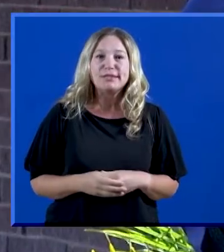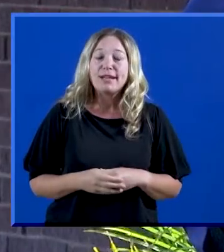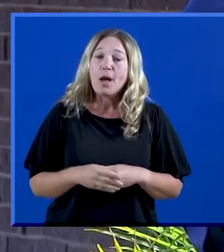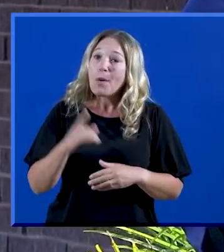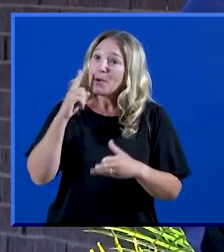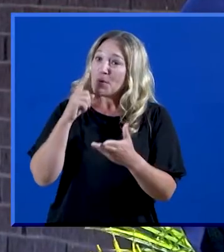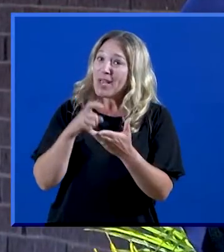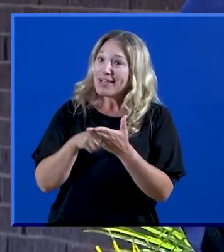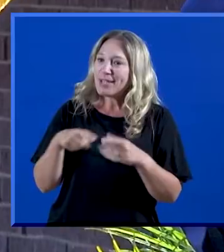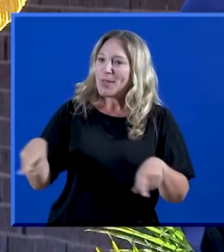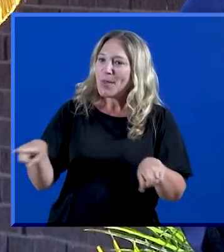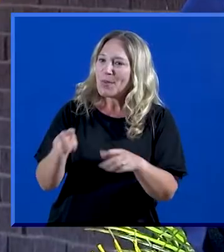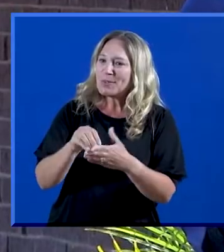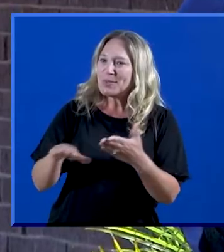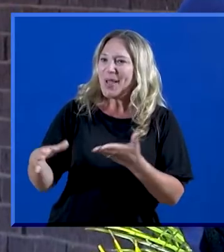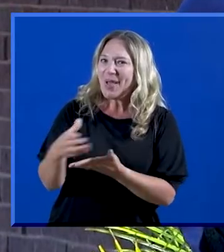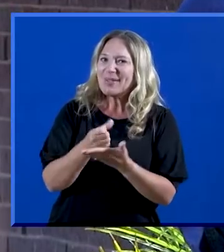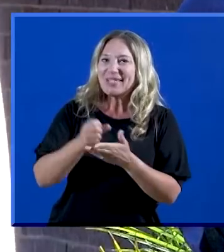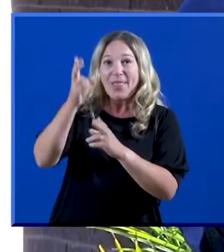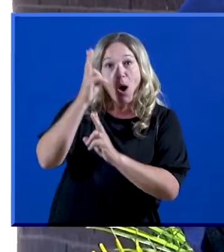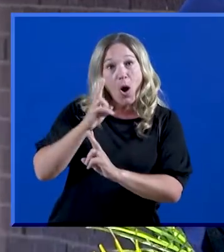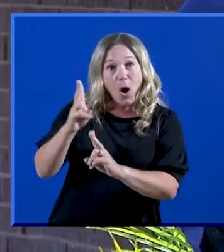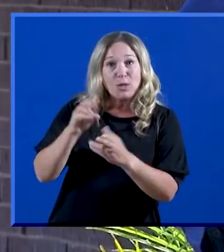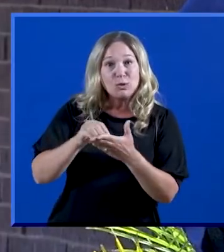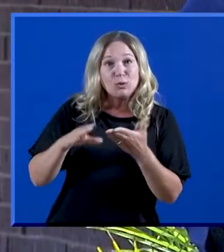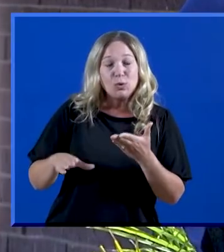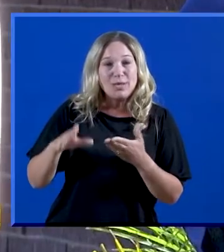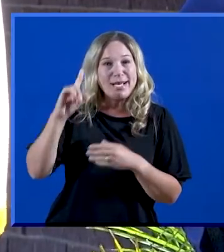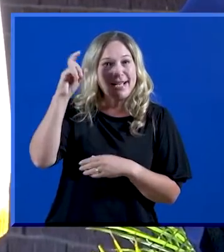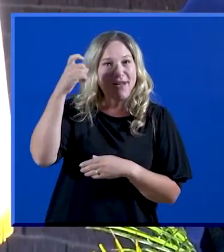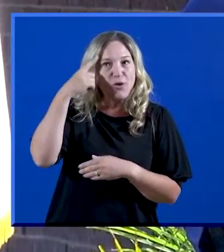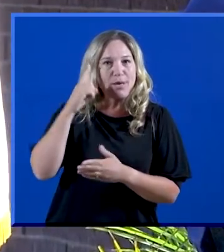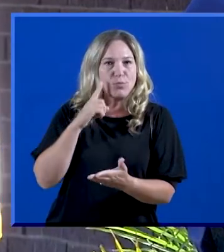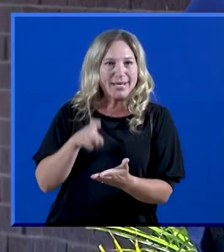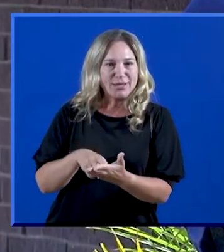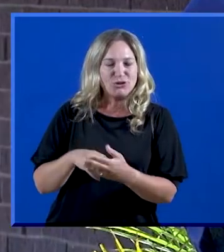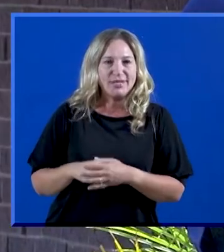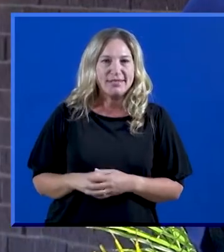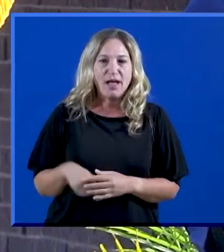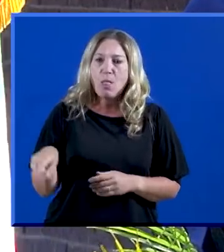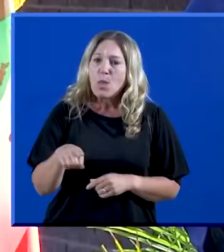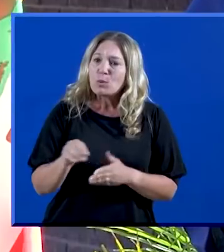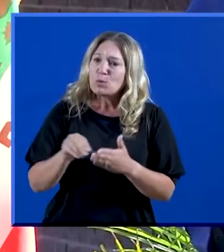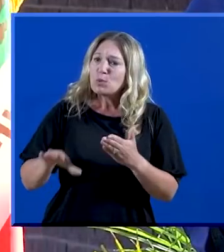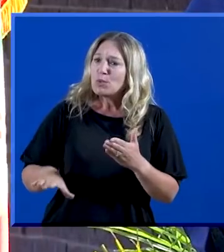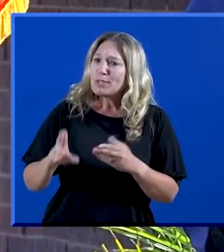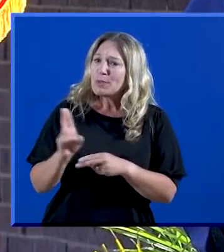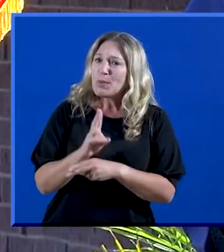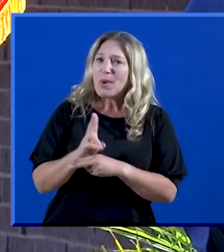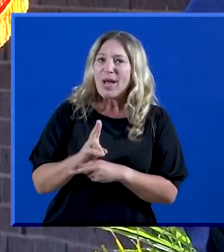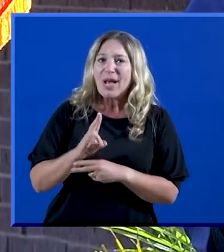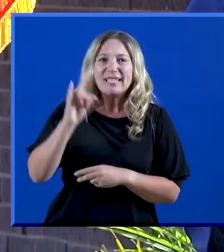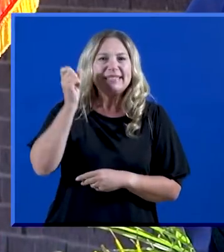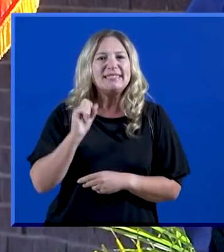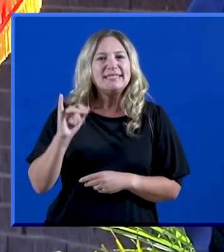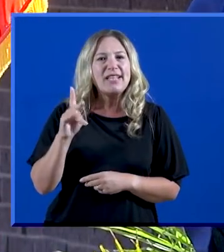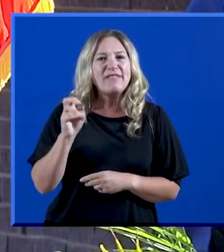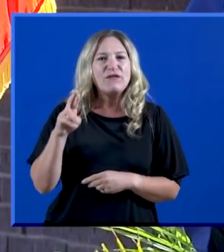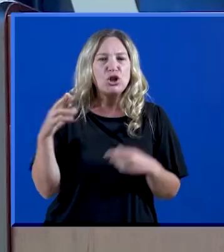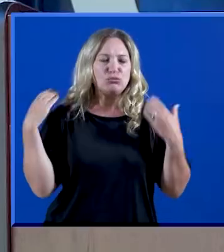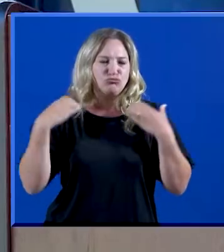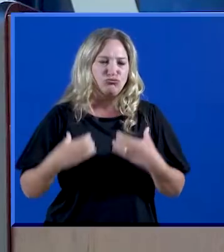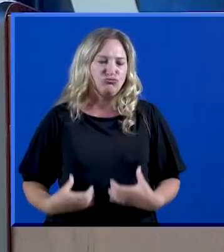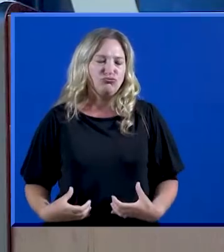like to recognize those students who have earned the Honored Student Government recognition. These students are wearing the silver